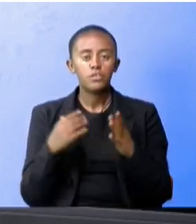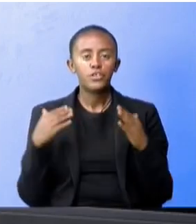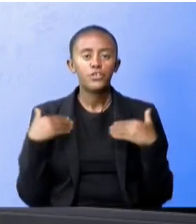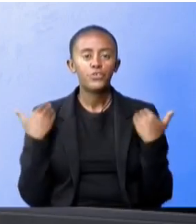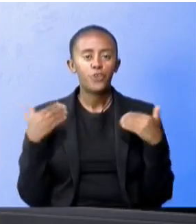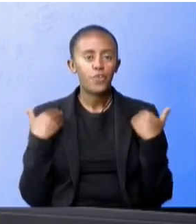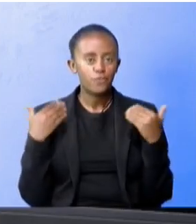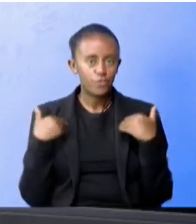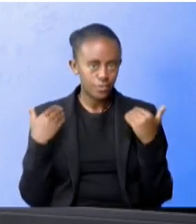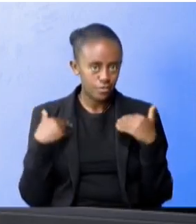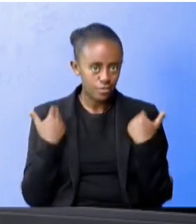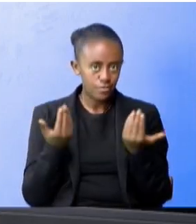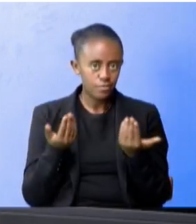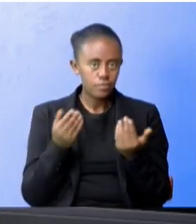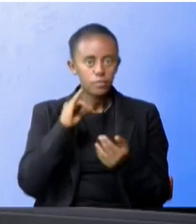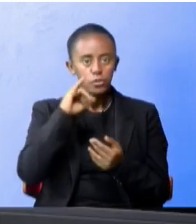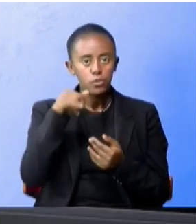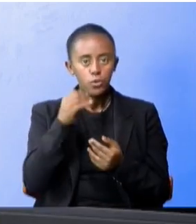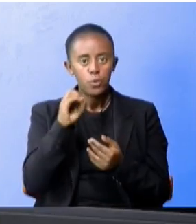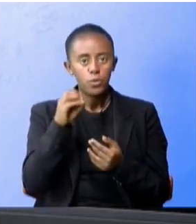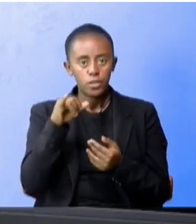joyful,